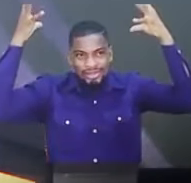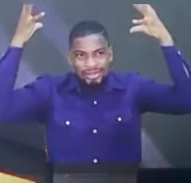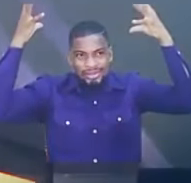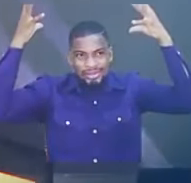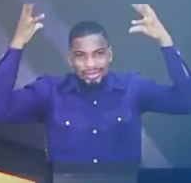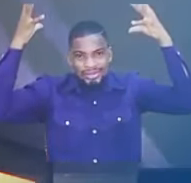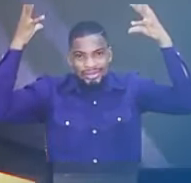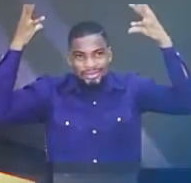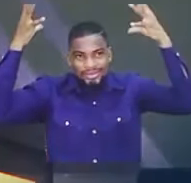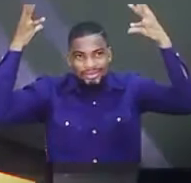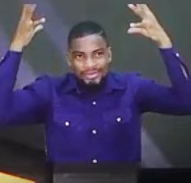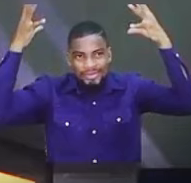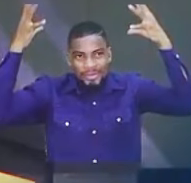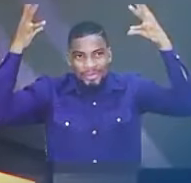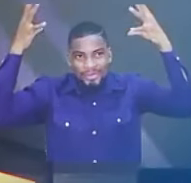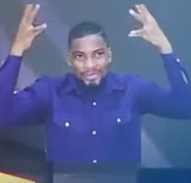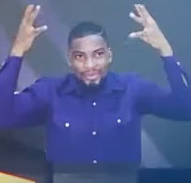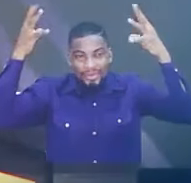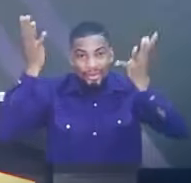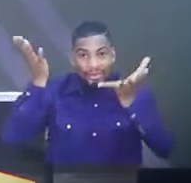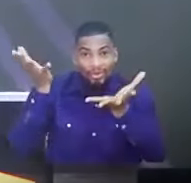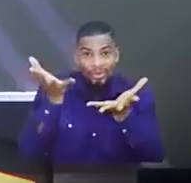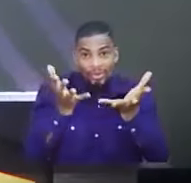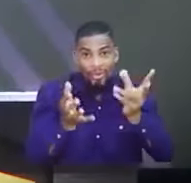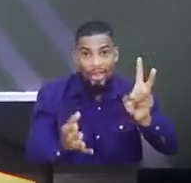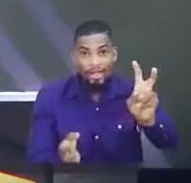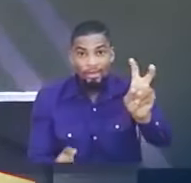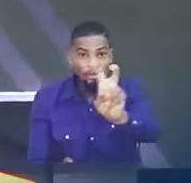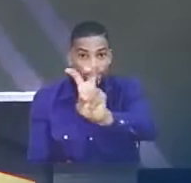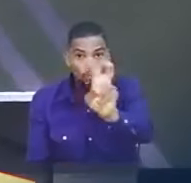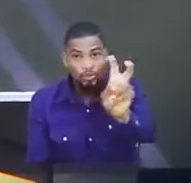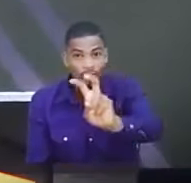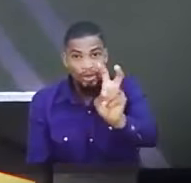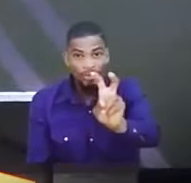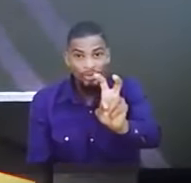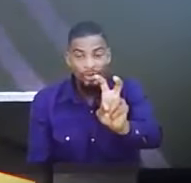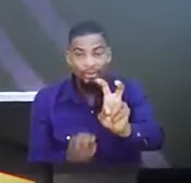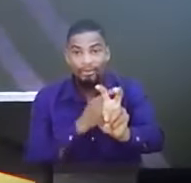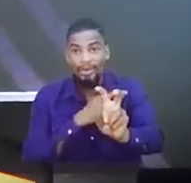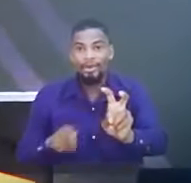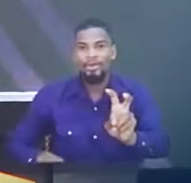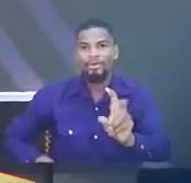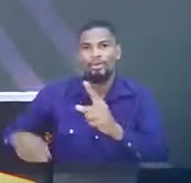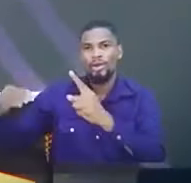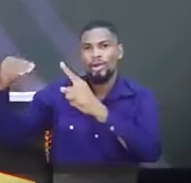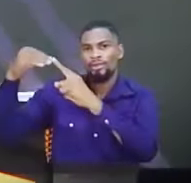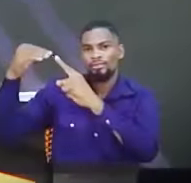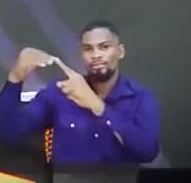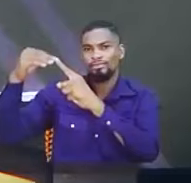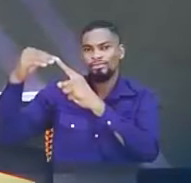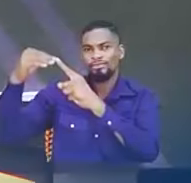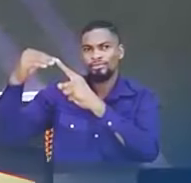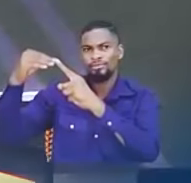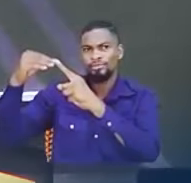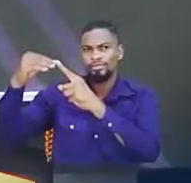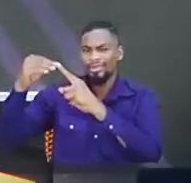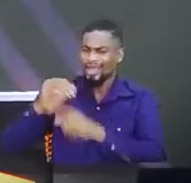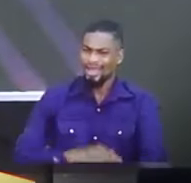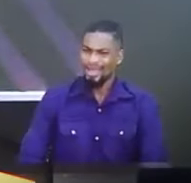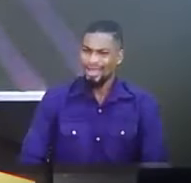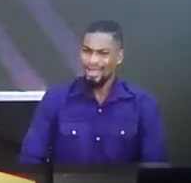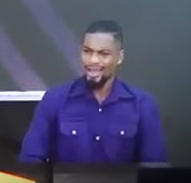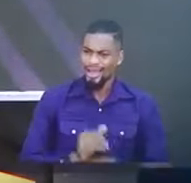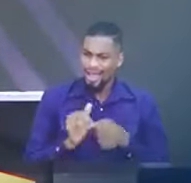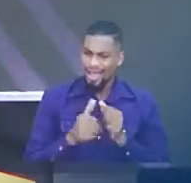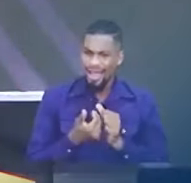and its weight was 200 shekels by the royal standards. Now, can you imagine somebody